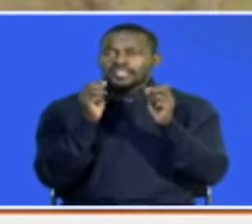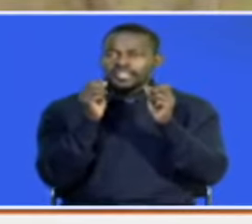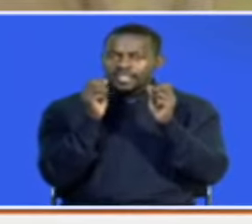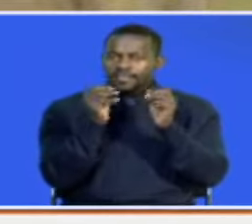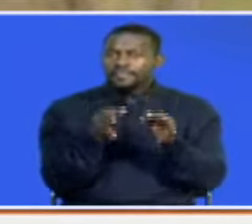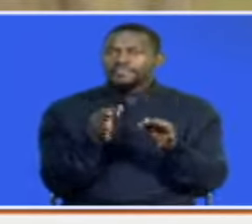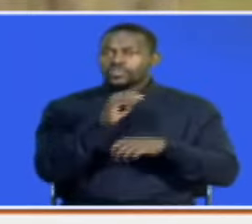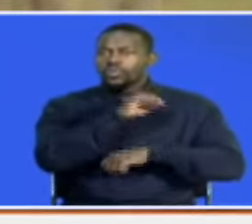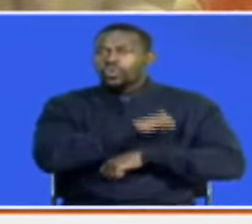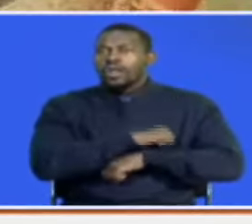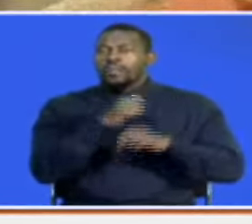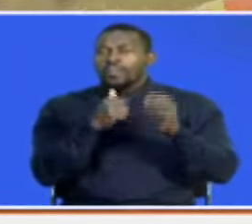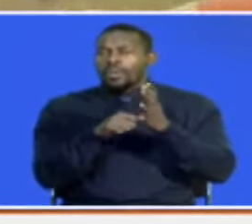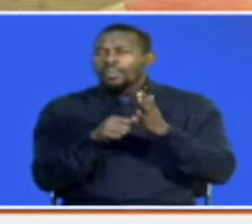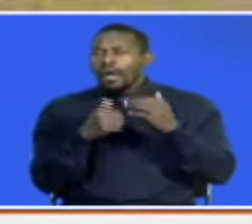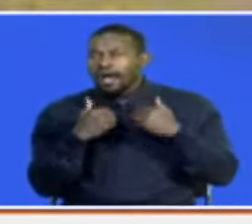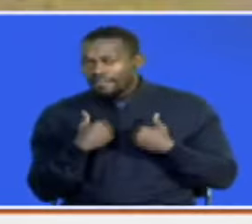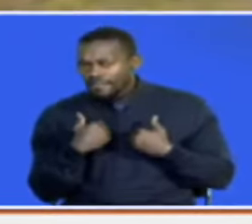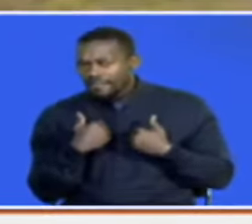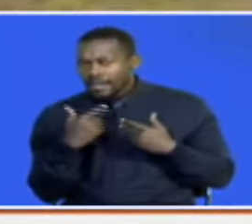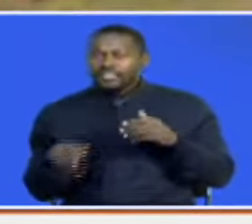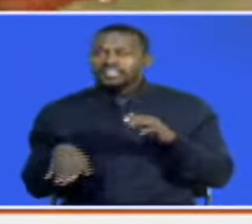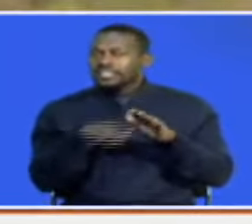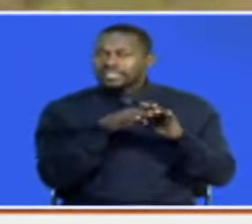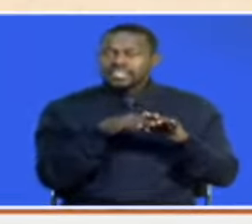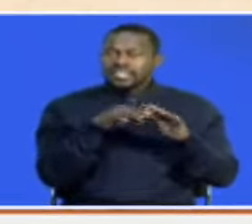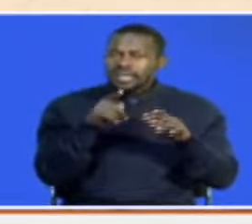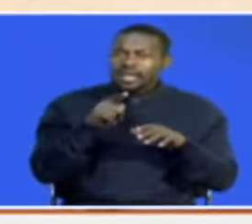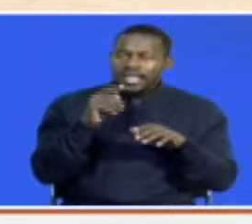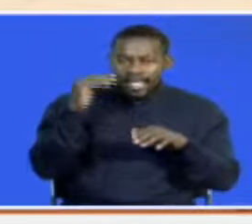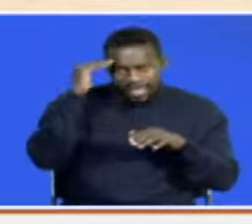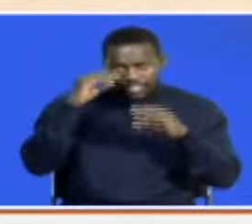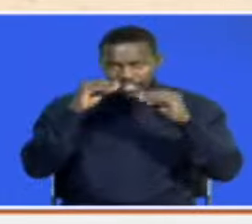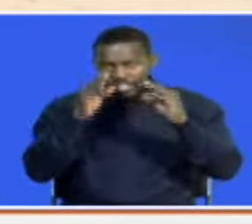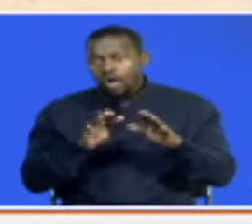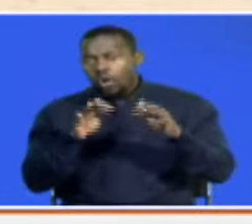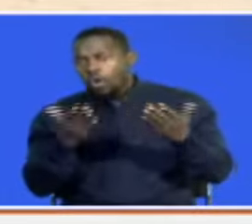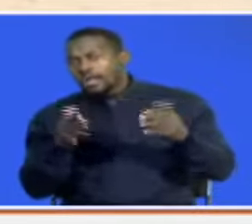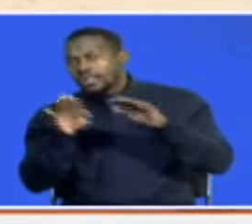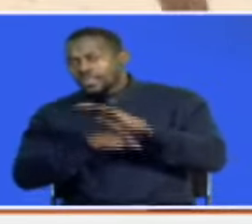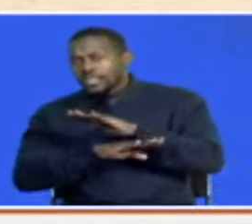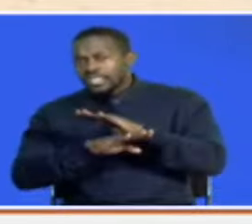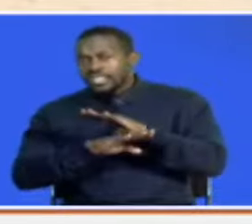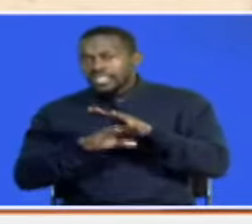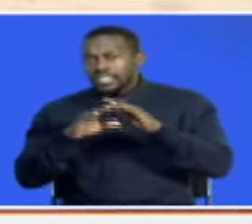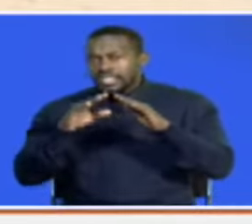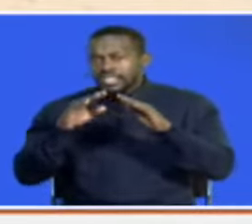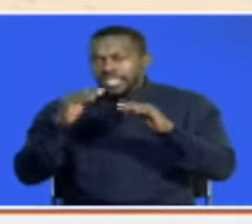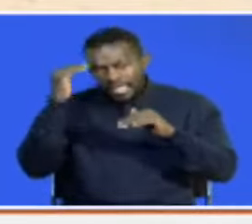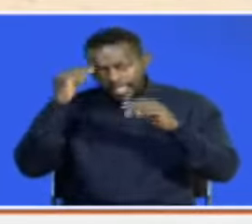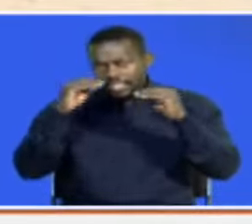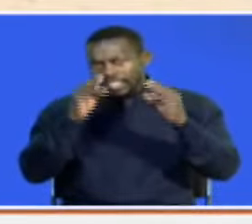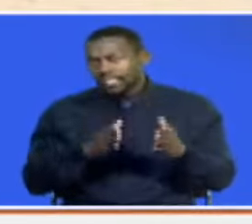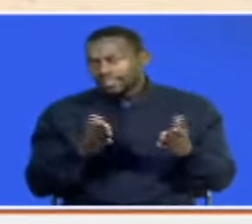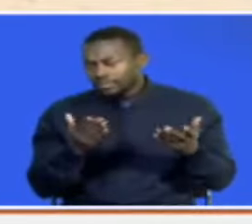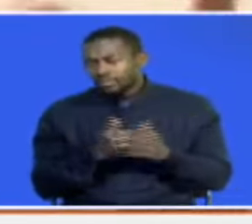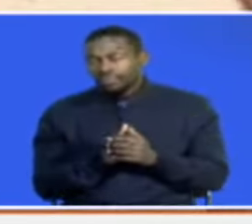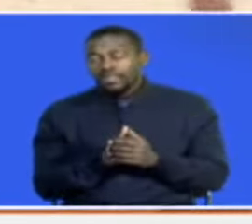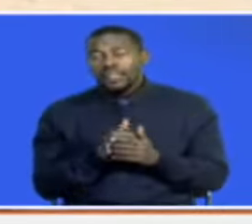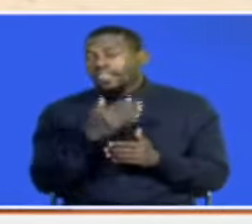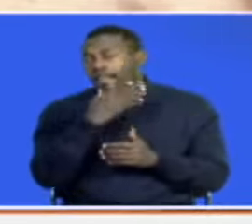vibaya, tunafukuza principal ama tunafukuza deputy. Ni sisi kama wananchi tuombe taifa yetu, jua tuwezi